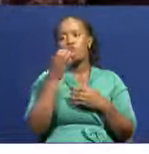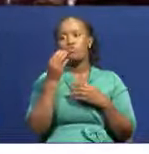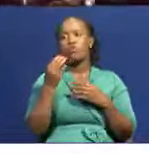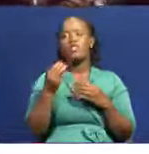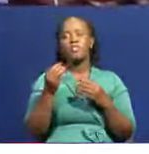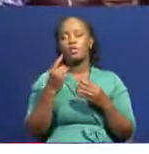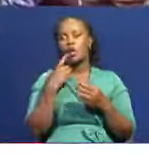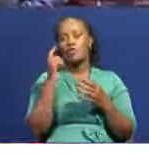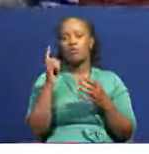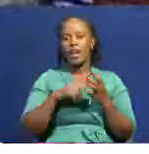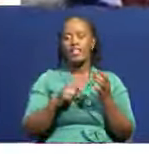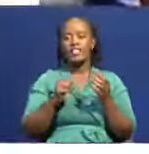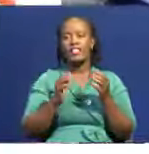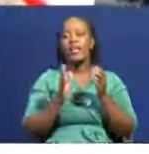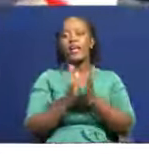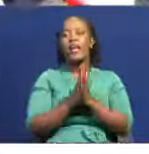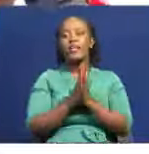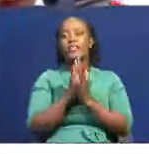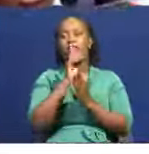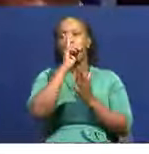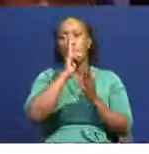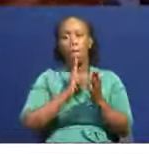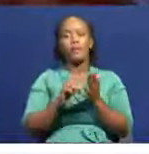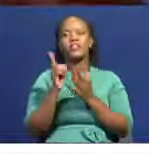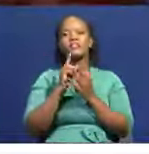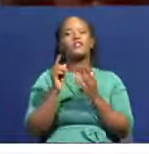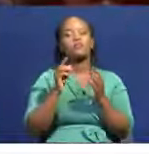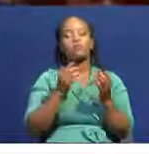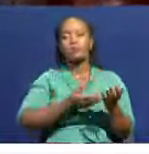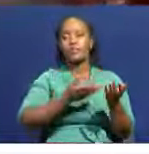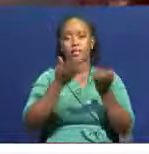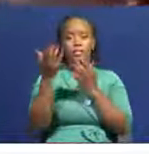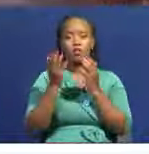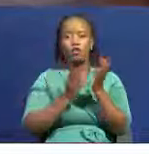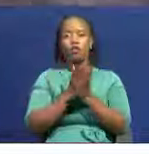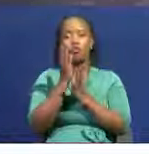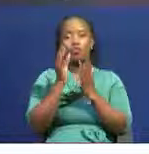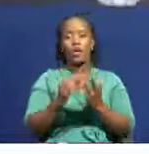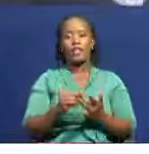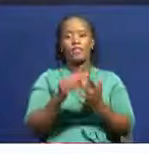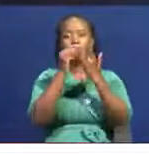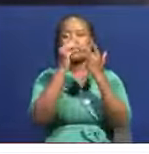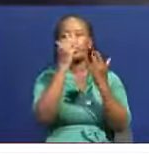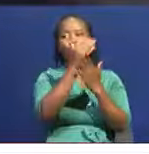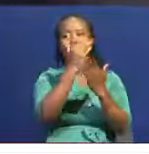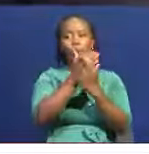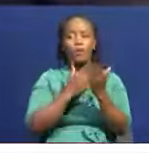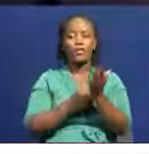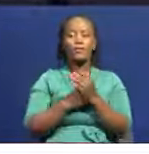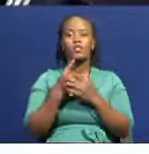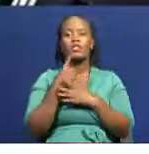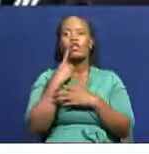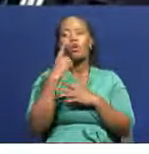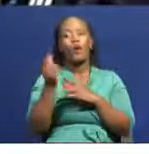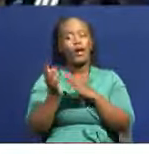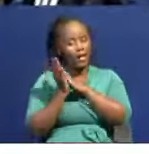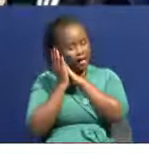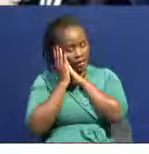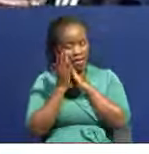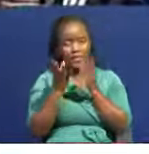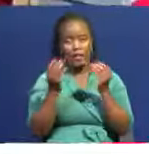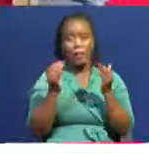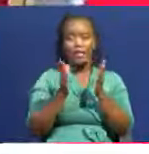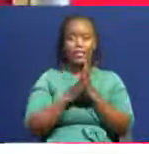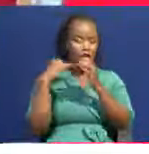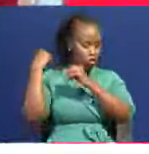and 50 bags of beans are en route to the site via these special programs. 100 mattresses and 100 blankets